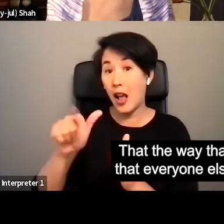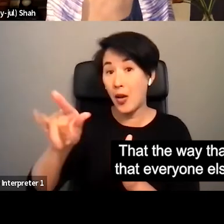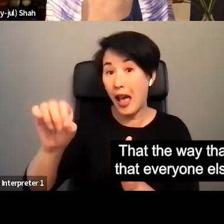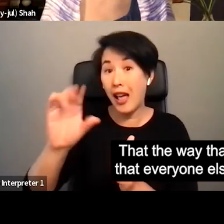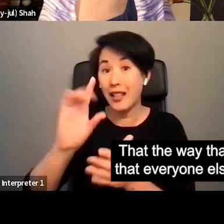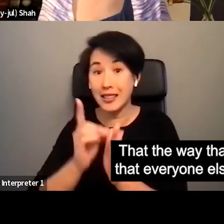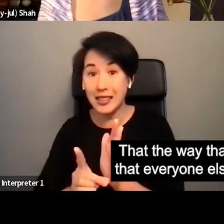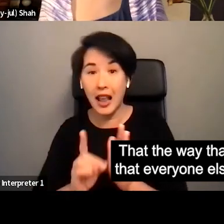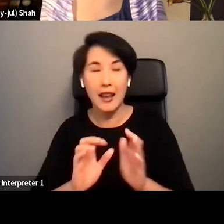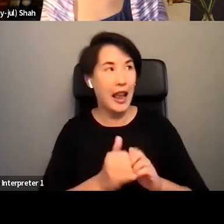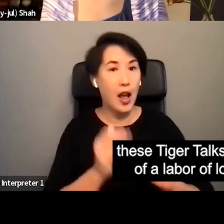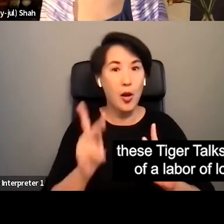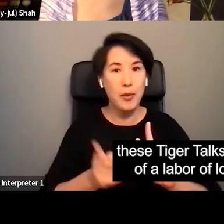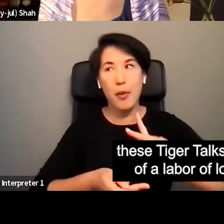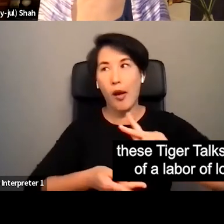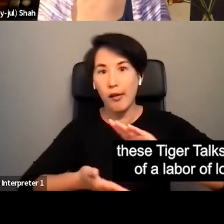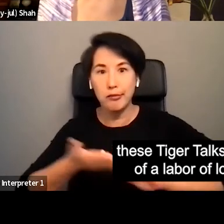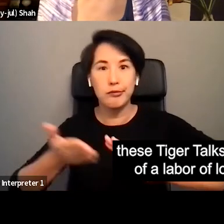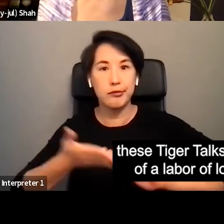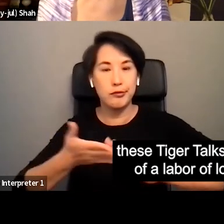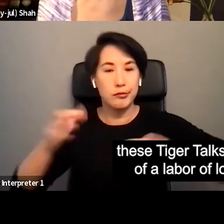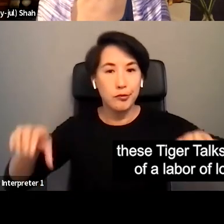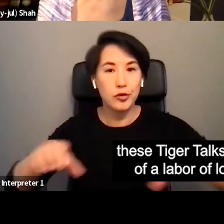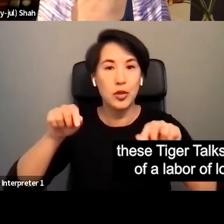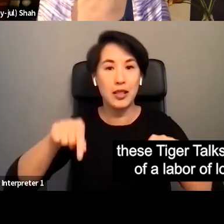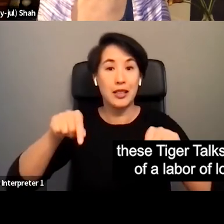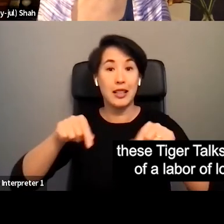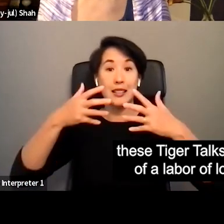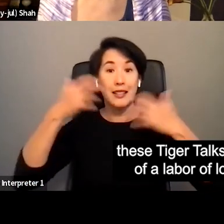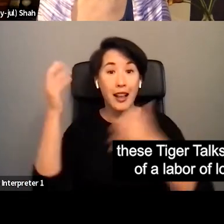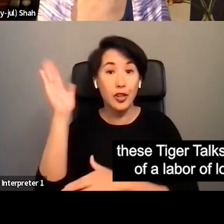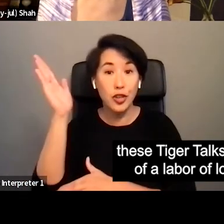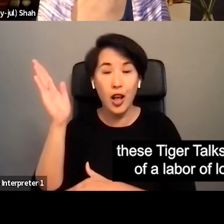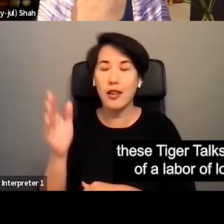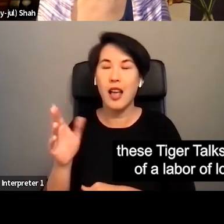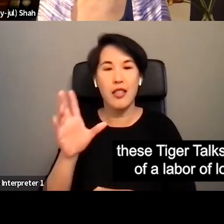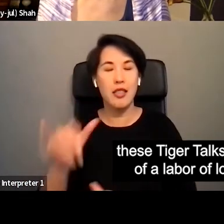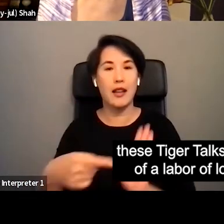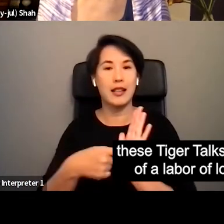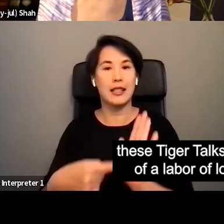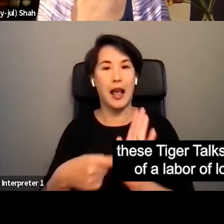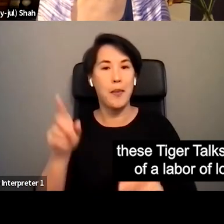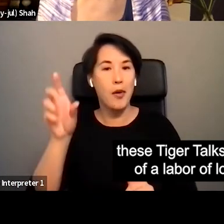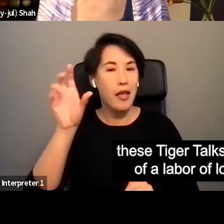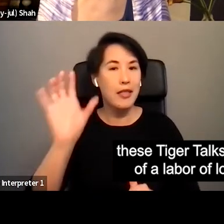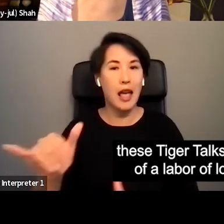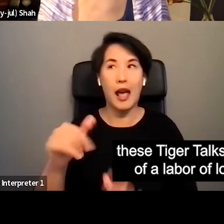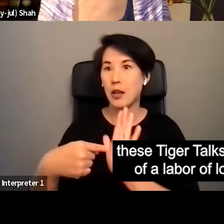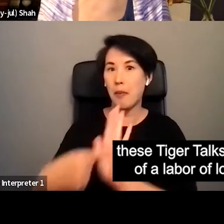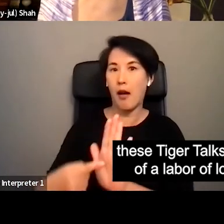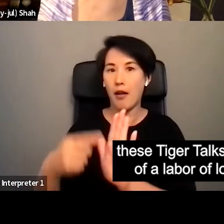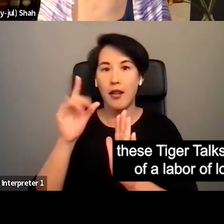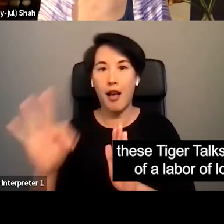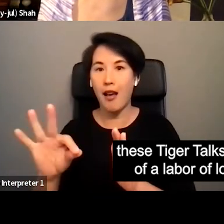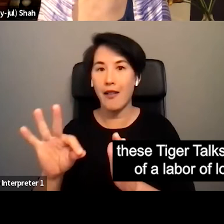else has executed these Tiger Talks is an example and a model of a labor of love that stands